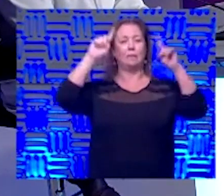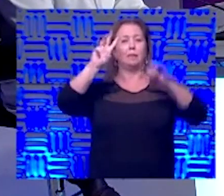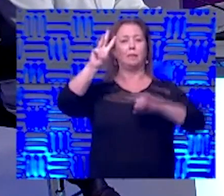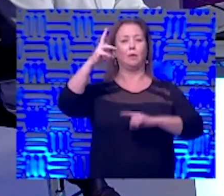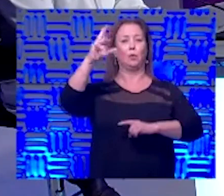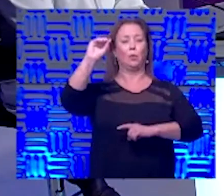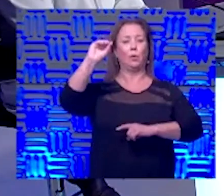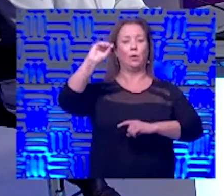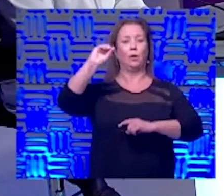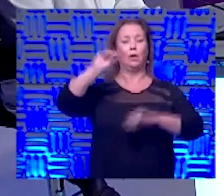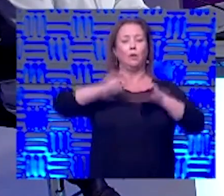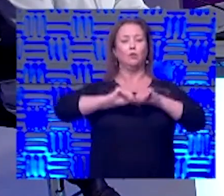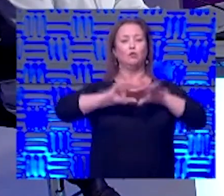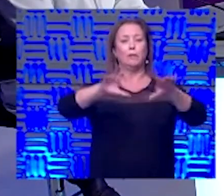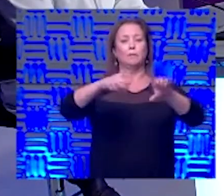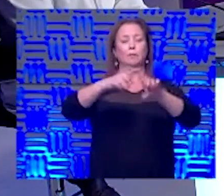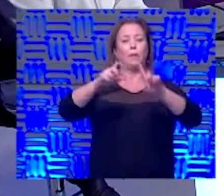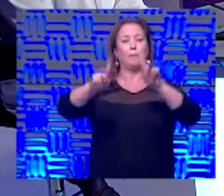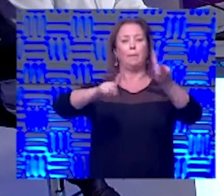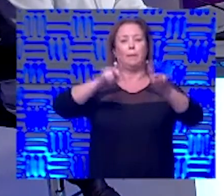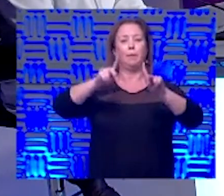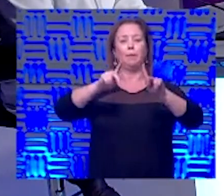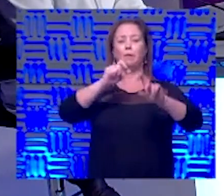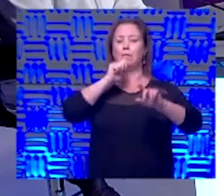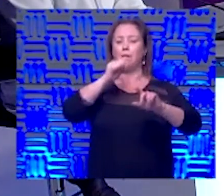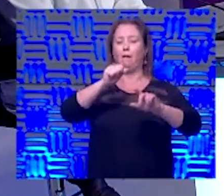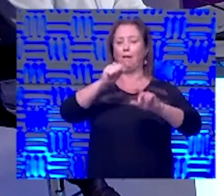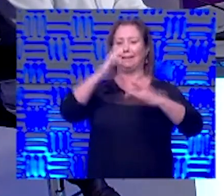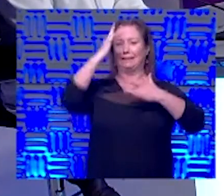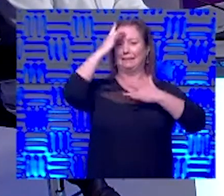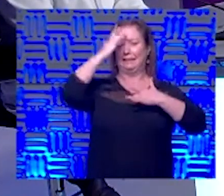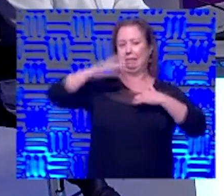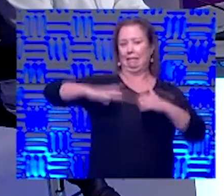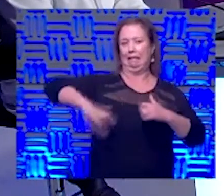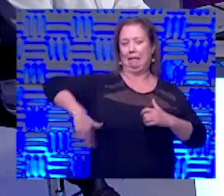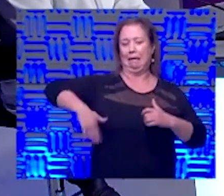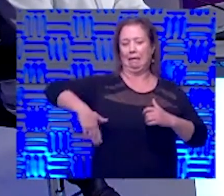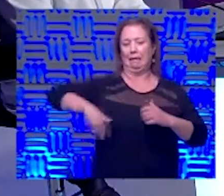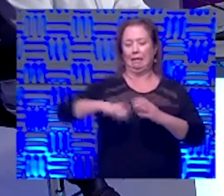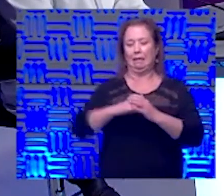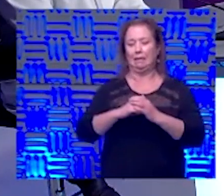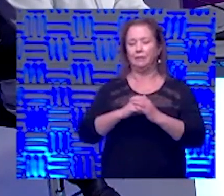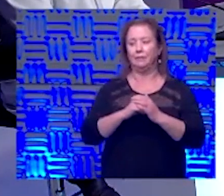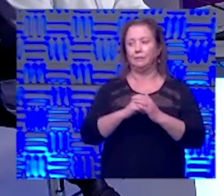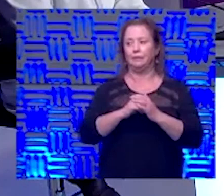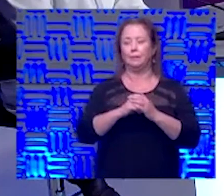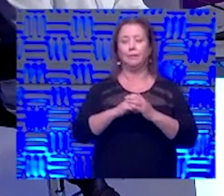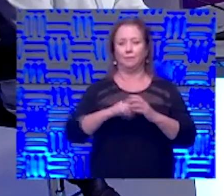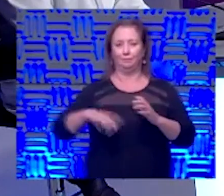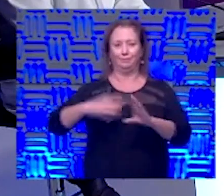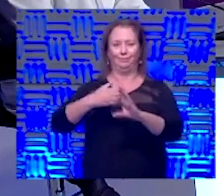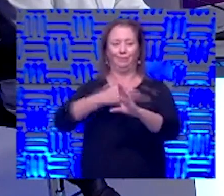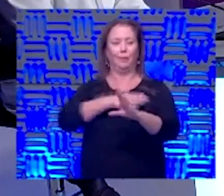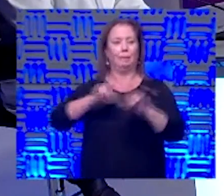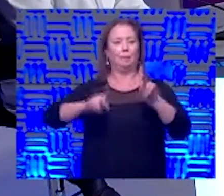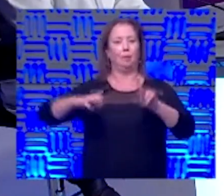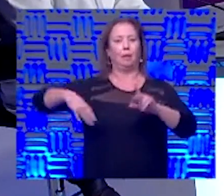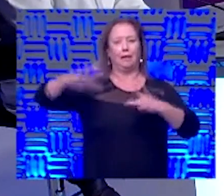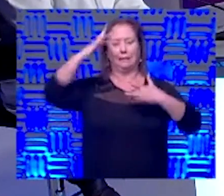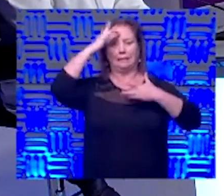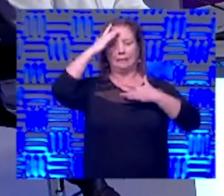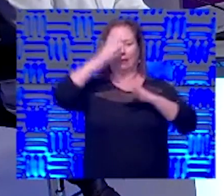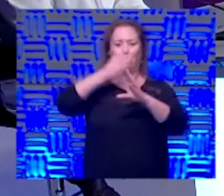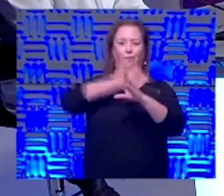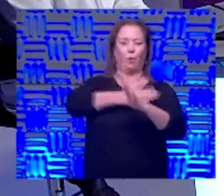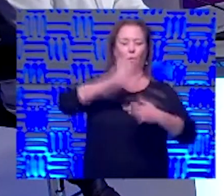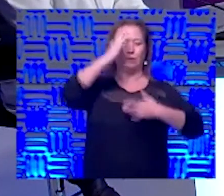WHO about transmission from people who are asymptomatic. Oh, this is always the a breaking concern news. about asymptomatic transmission. Yeah, I and love and it. so,